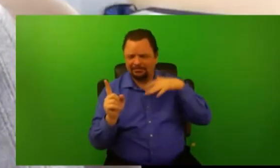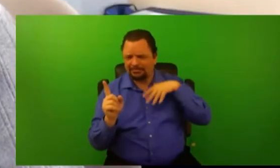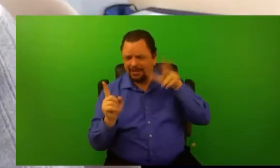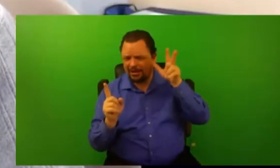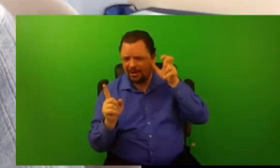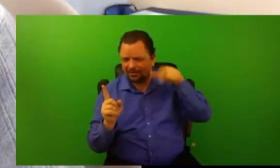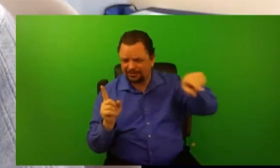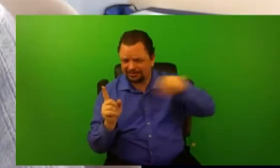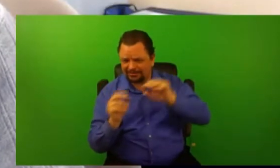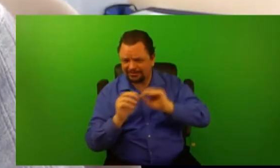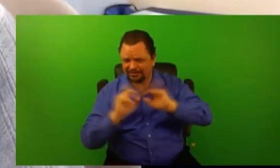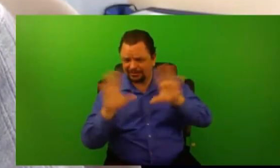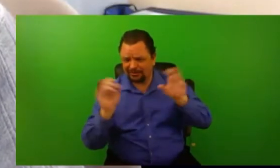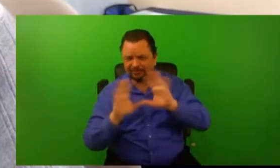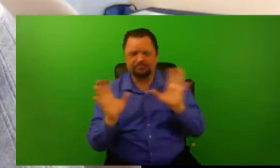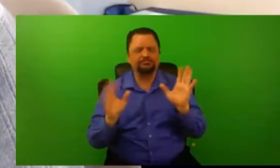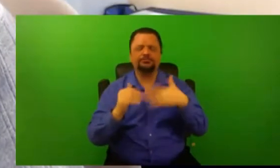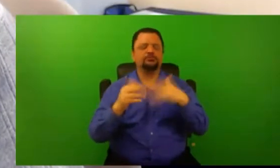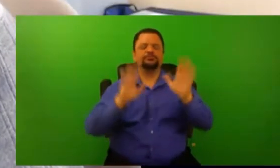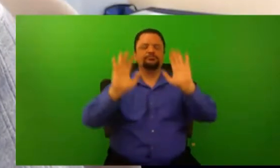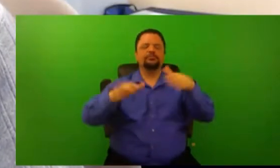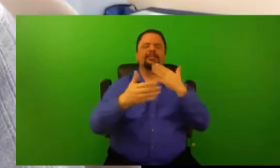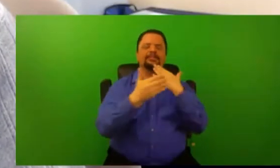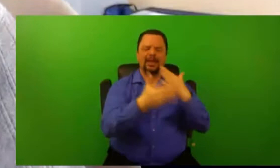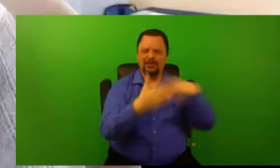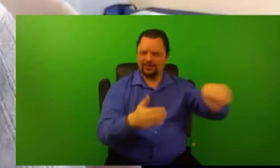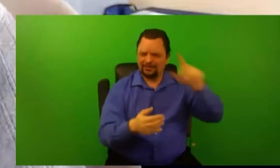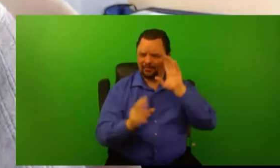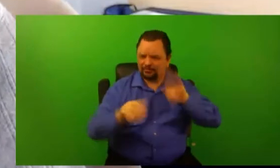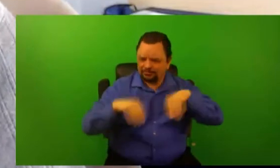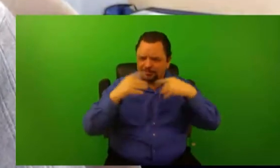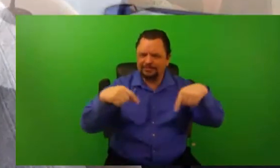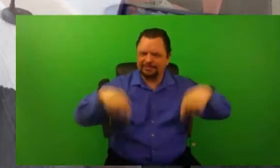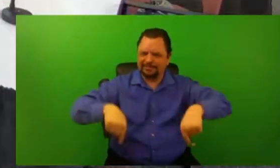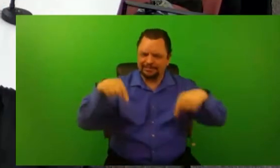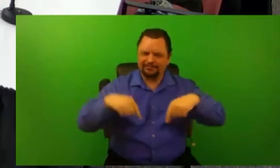on this and Dave for bringing it to our attention. So thank you very much.